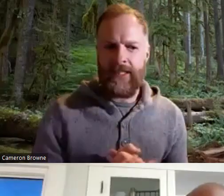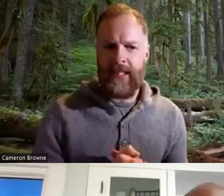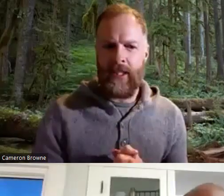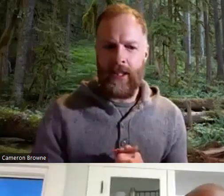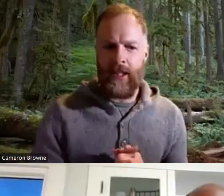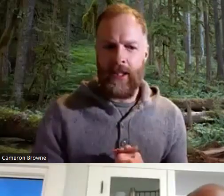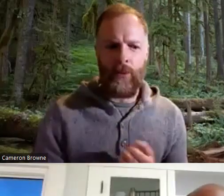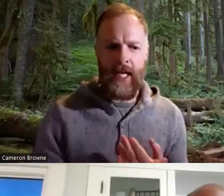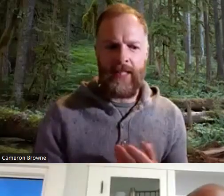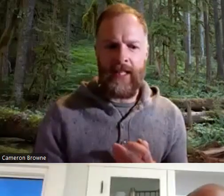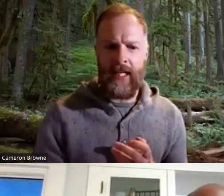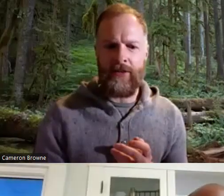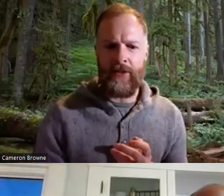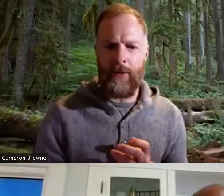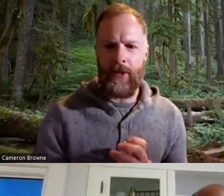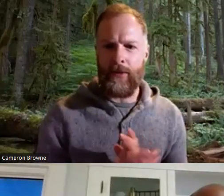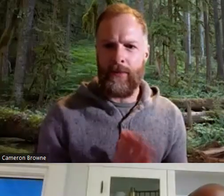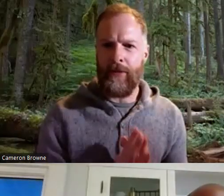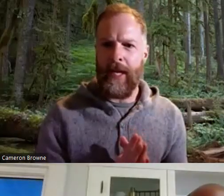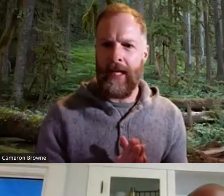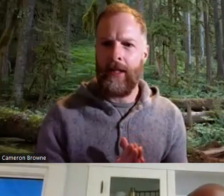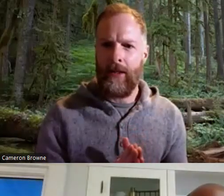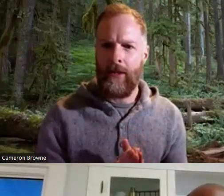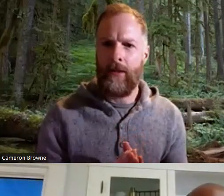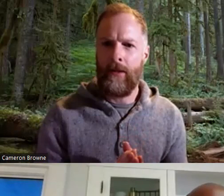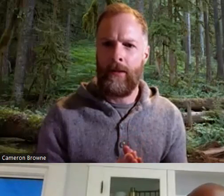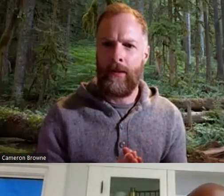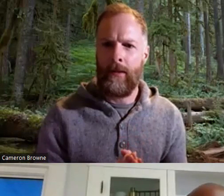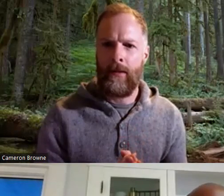I feel like San Diego was the one that had the highest number that was about that.